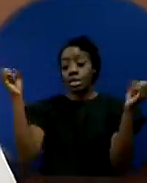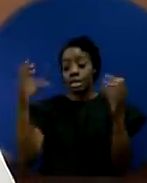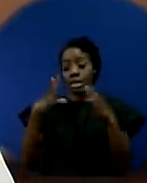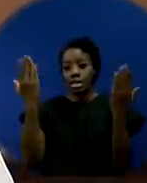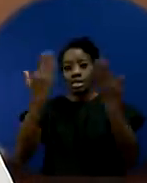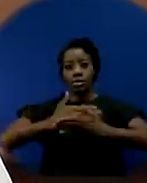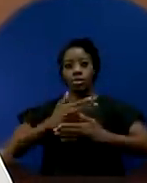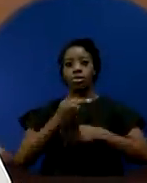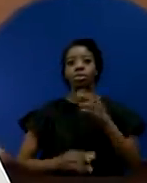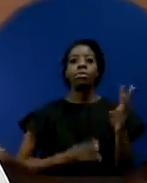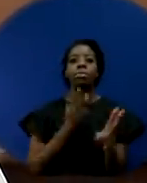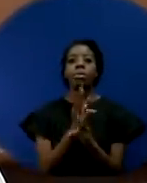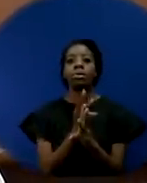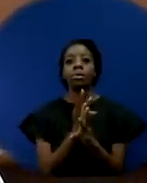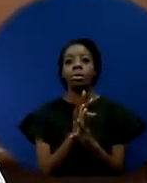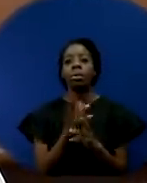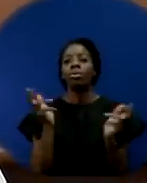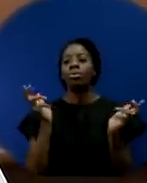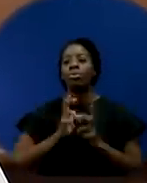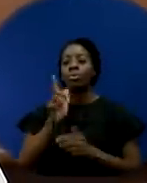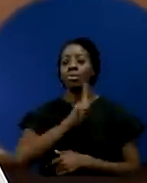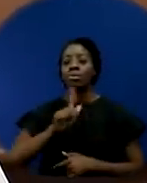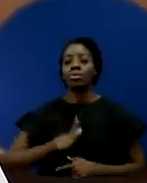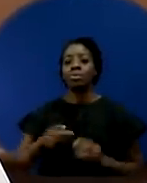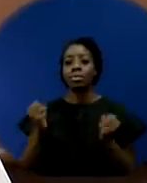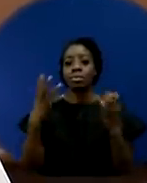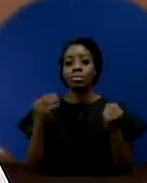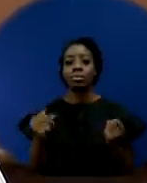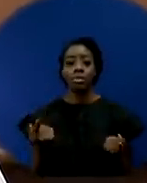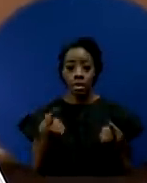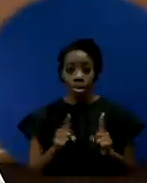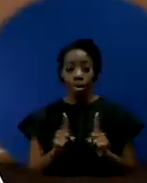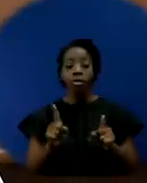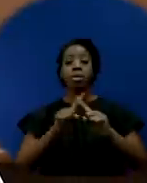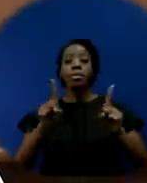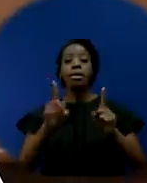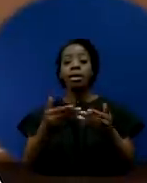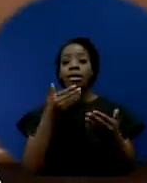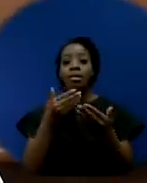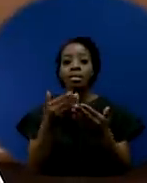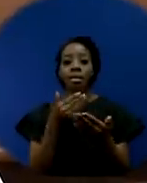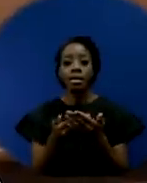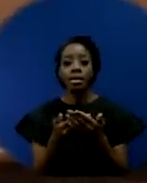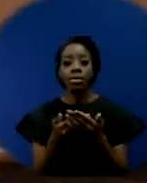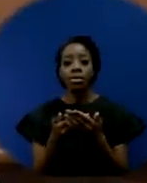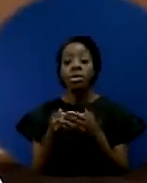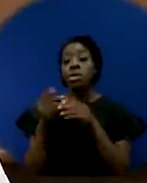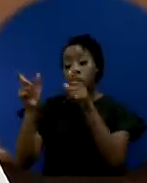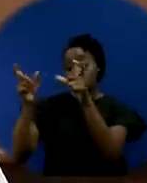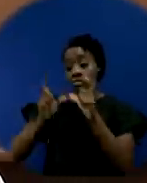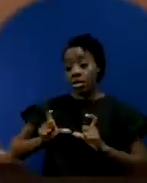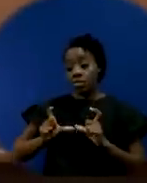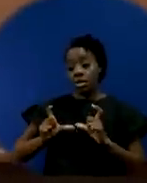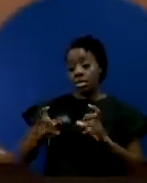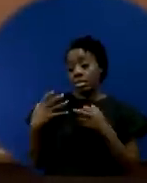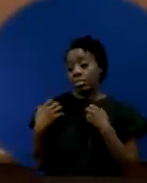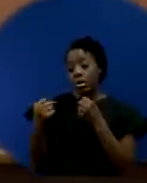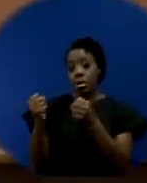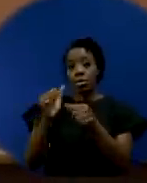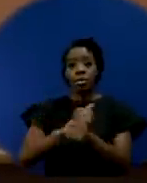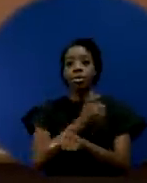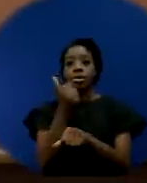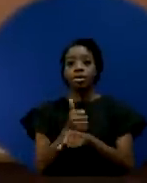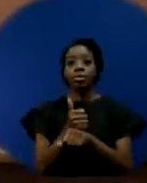my. World has so much going on, but I thank you that you've divinely deputized us to be light in our